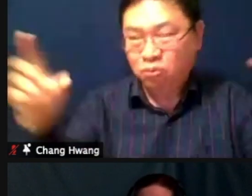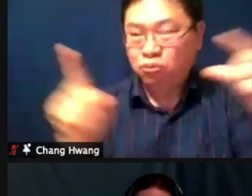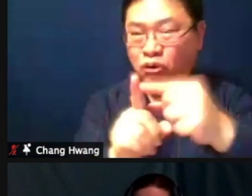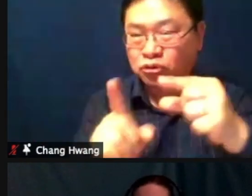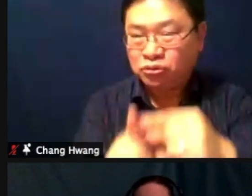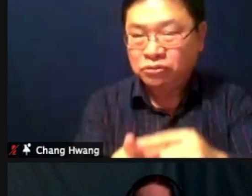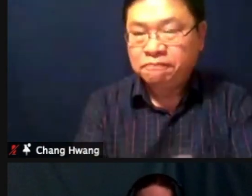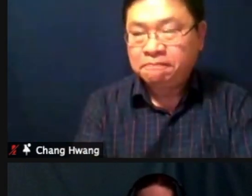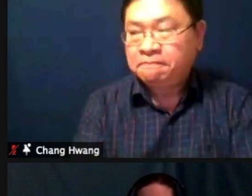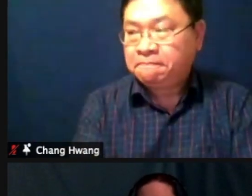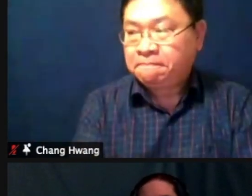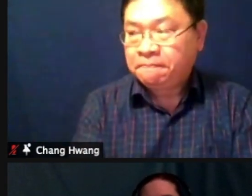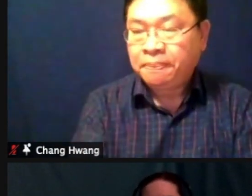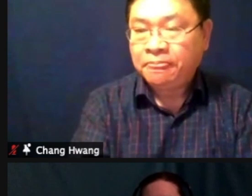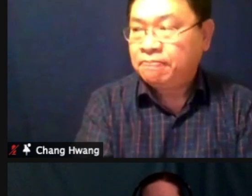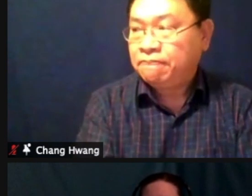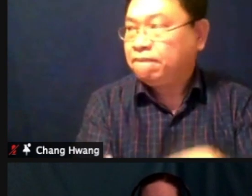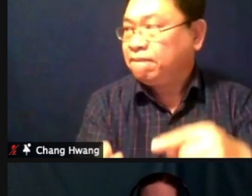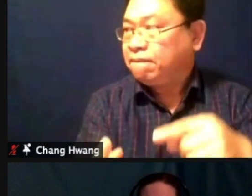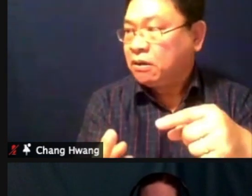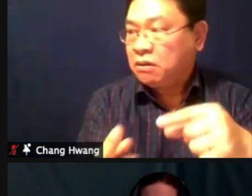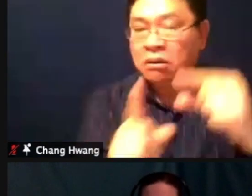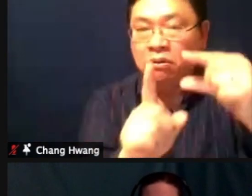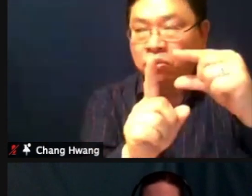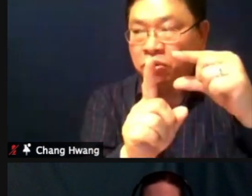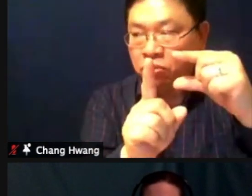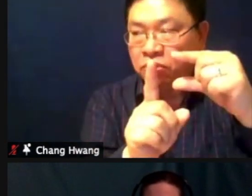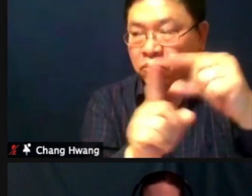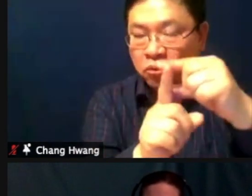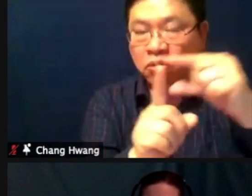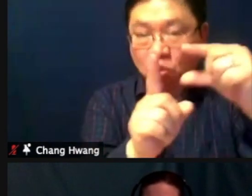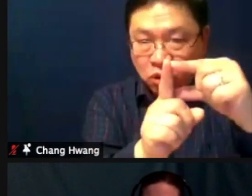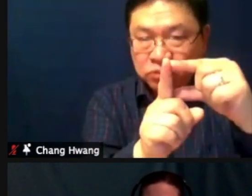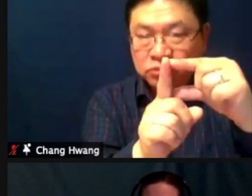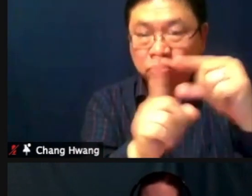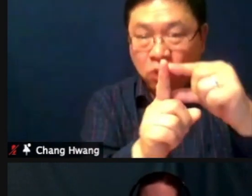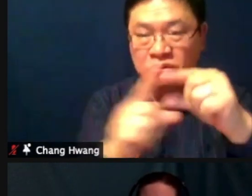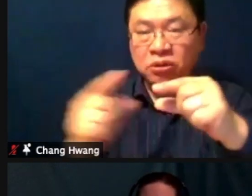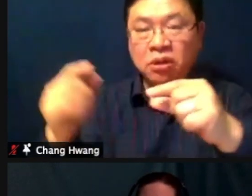word-to-word type of count and focus more on the translation.